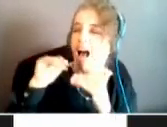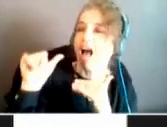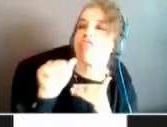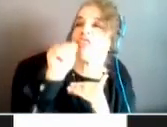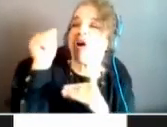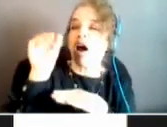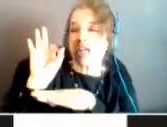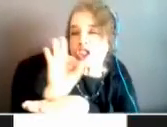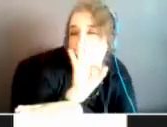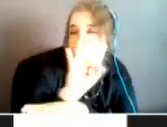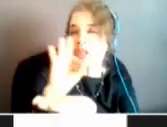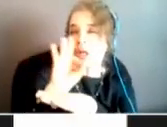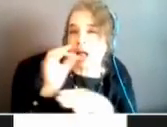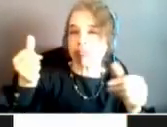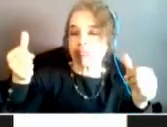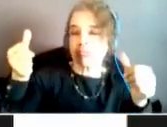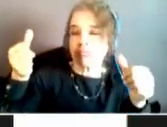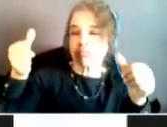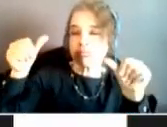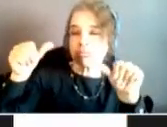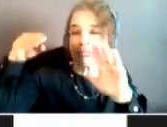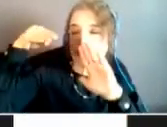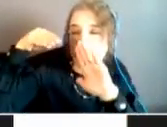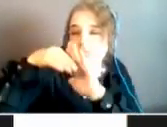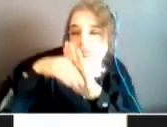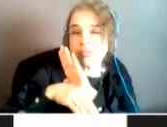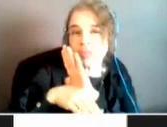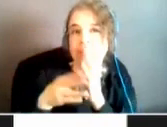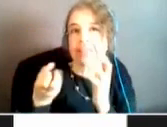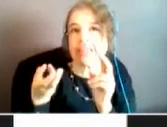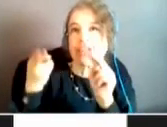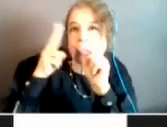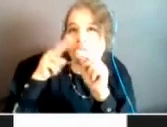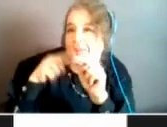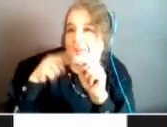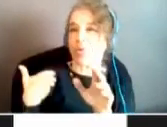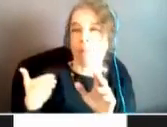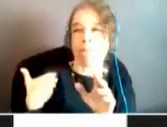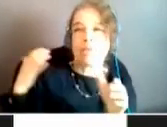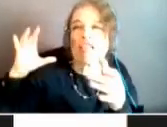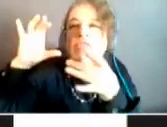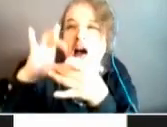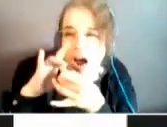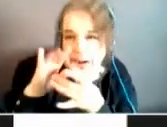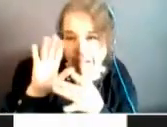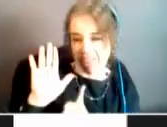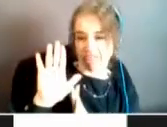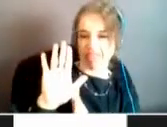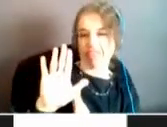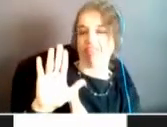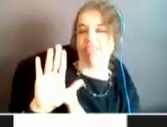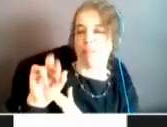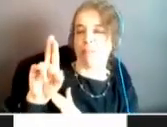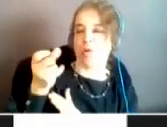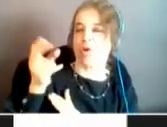to functional decline, increased burdensomeness. And so, you know, as you